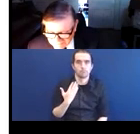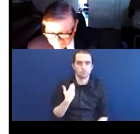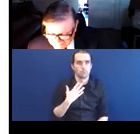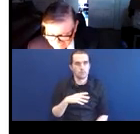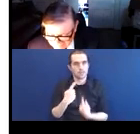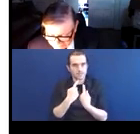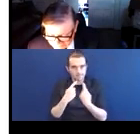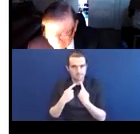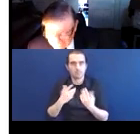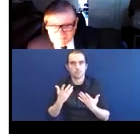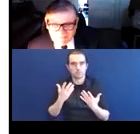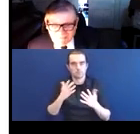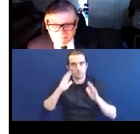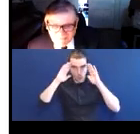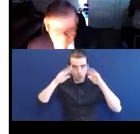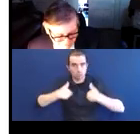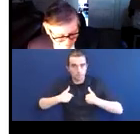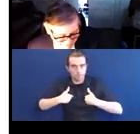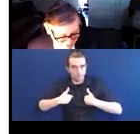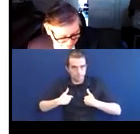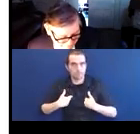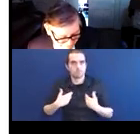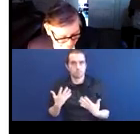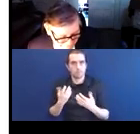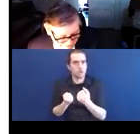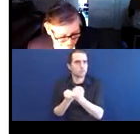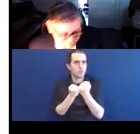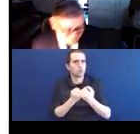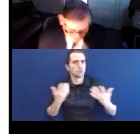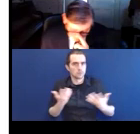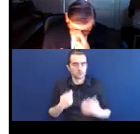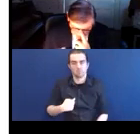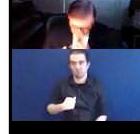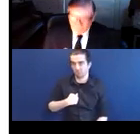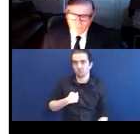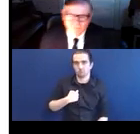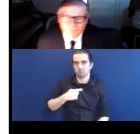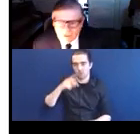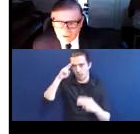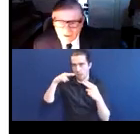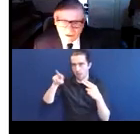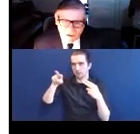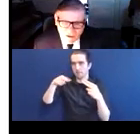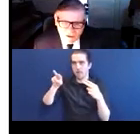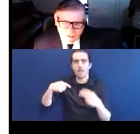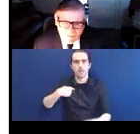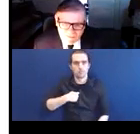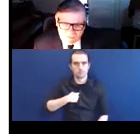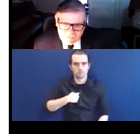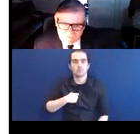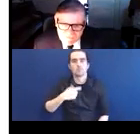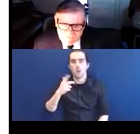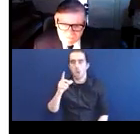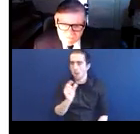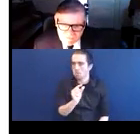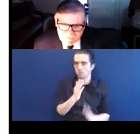I've received support from an autism charity to help me at work, and I'm lucky enough to have